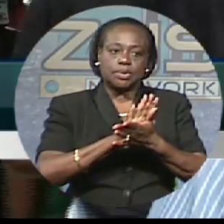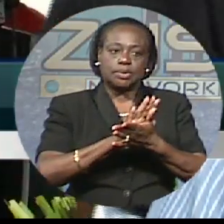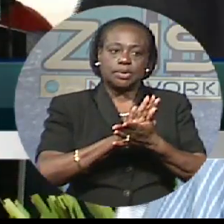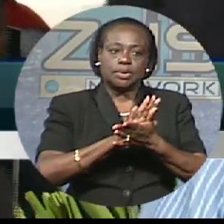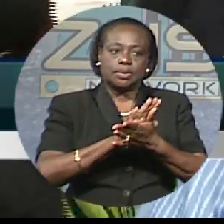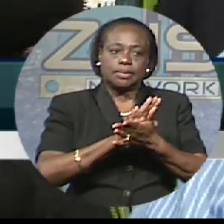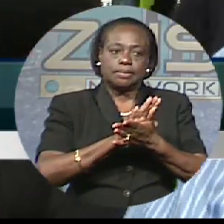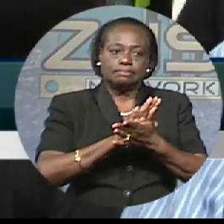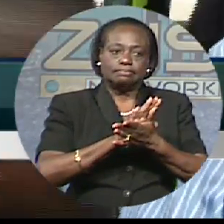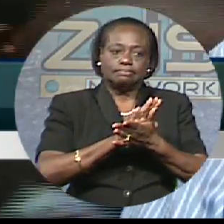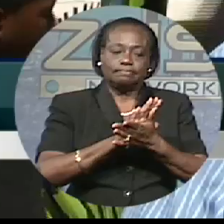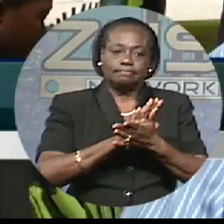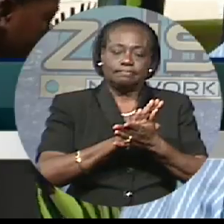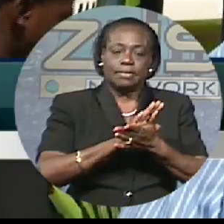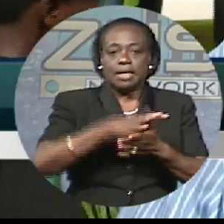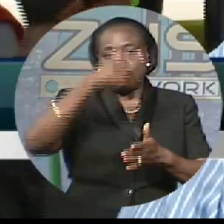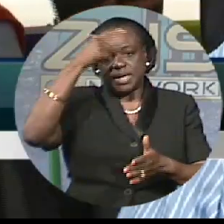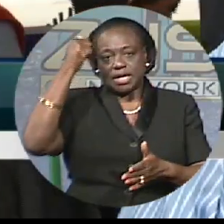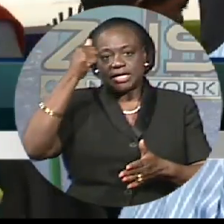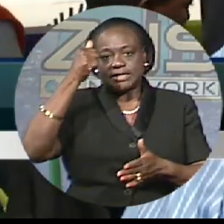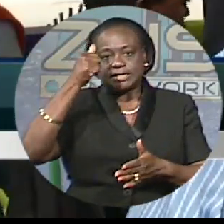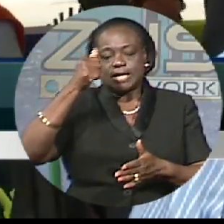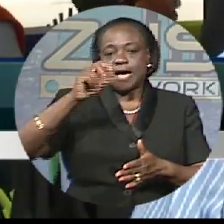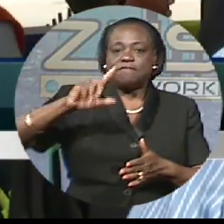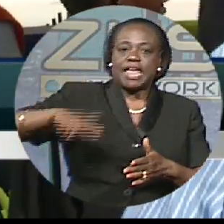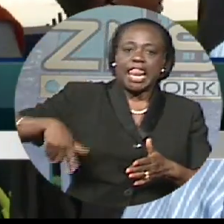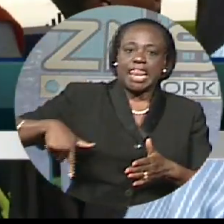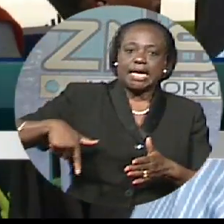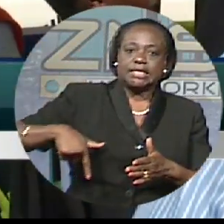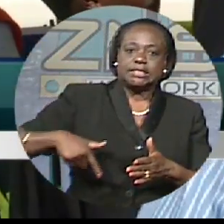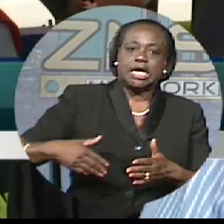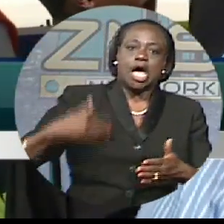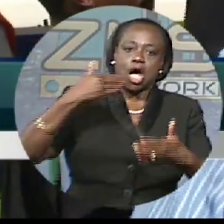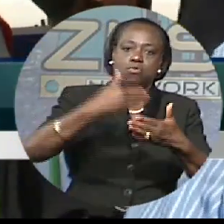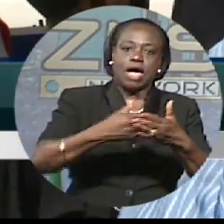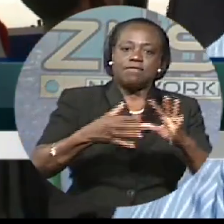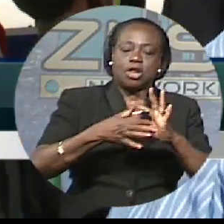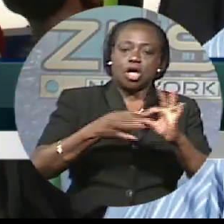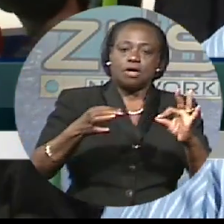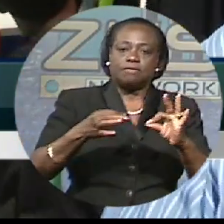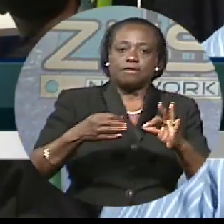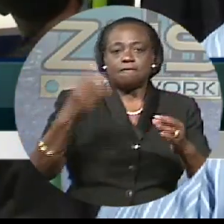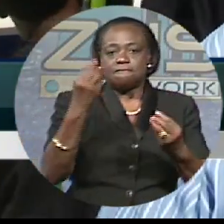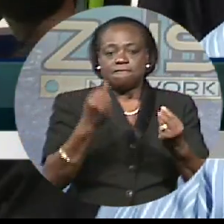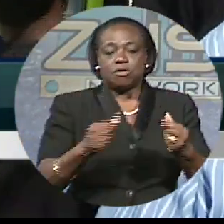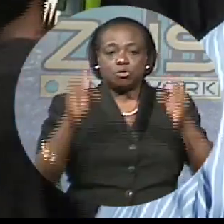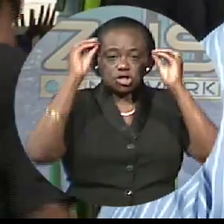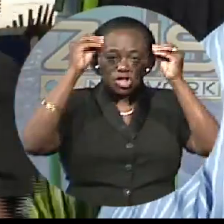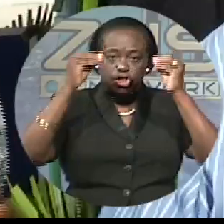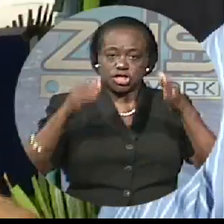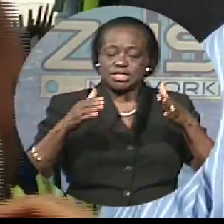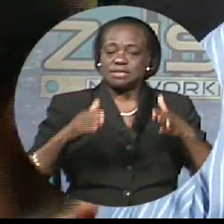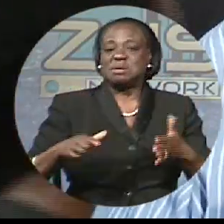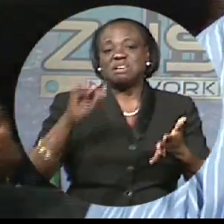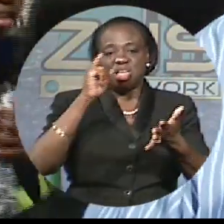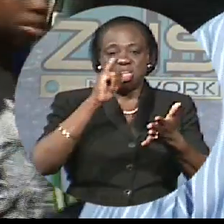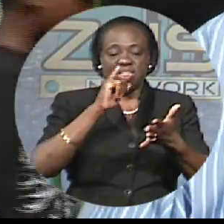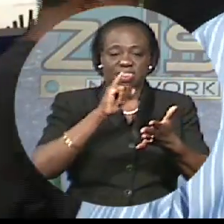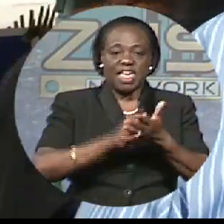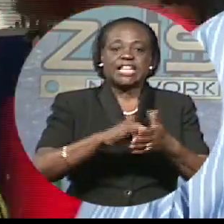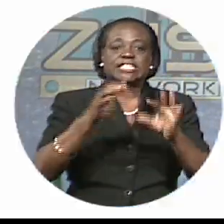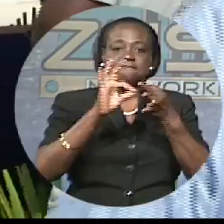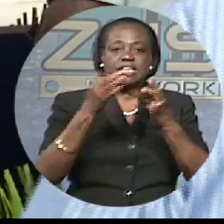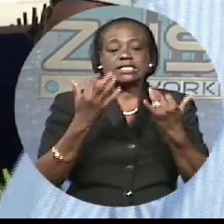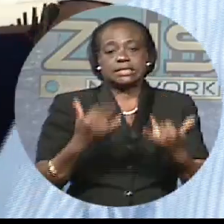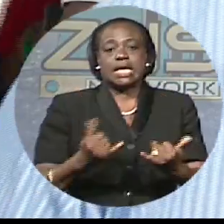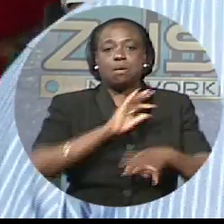due to late arrival of new teachers who had to have their assignment papers with them, but that has been sorted out and right now all